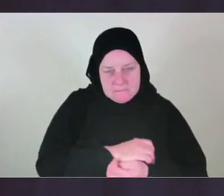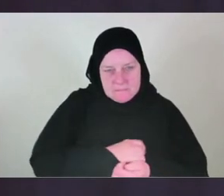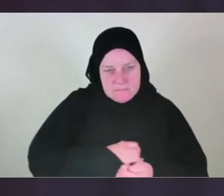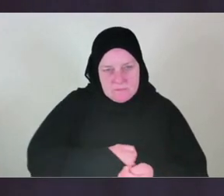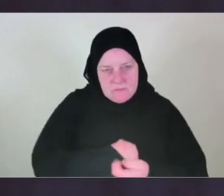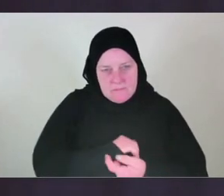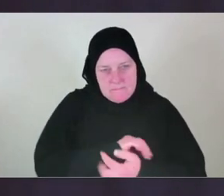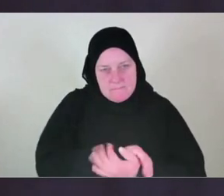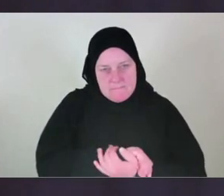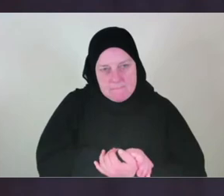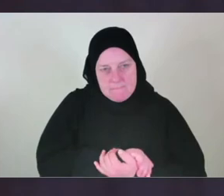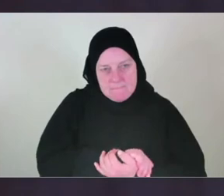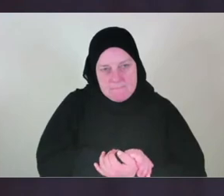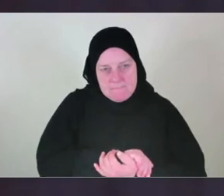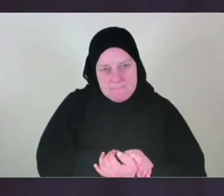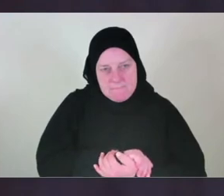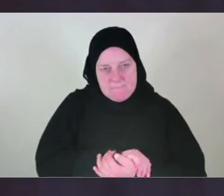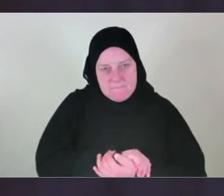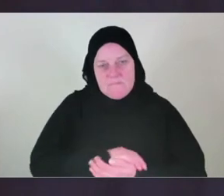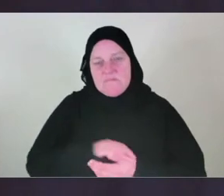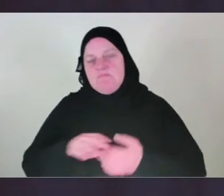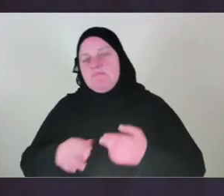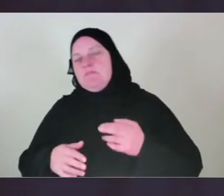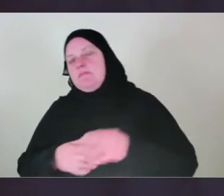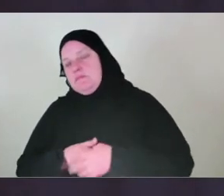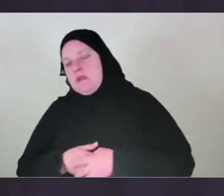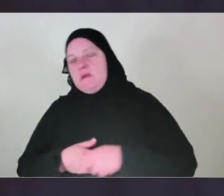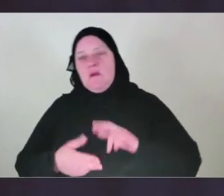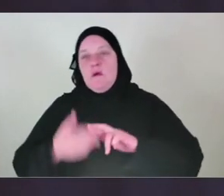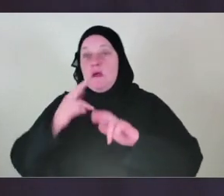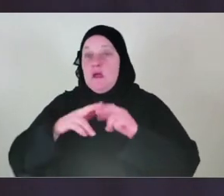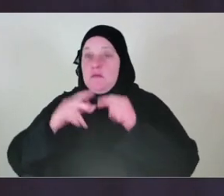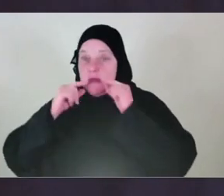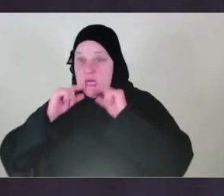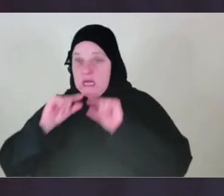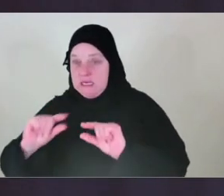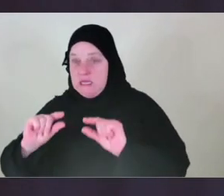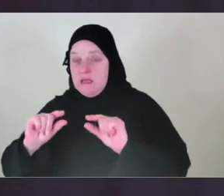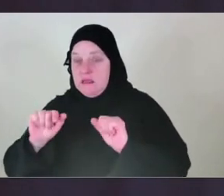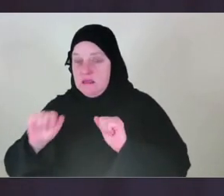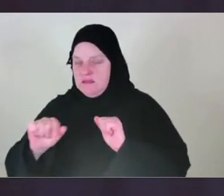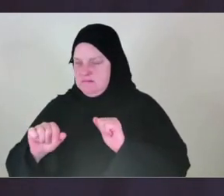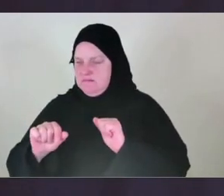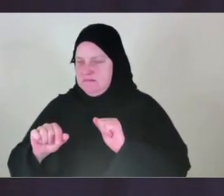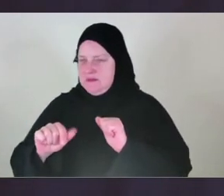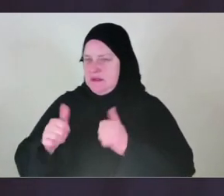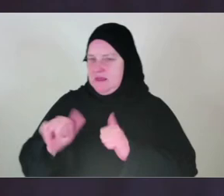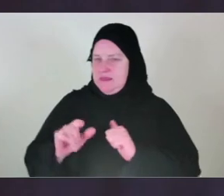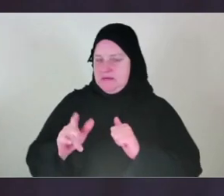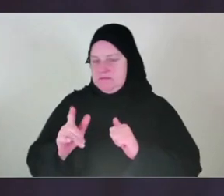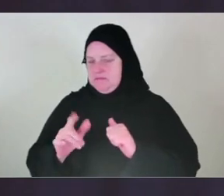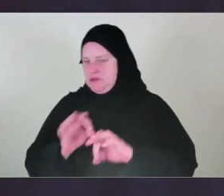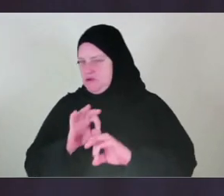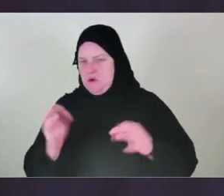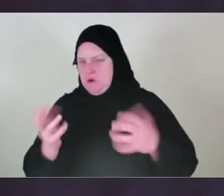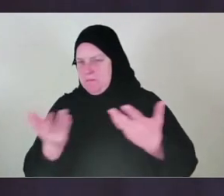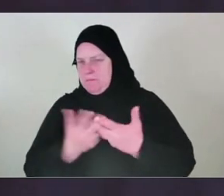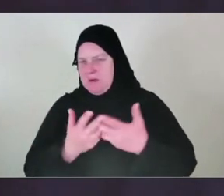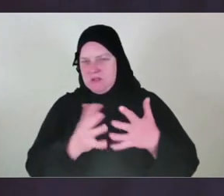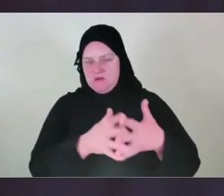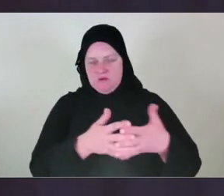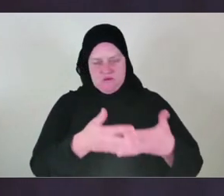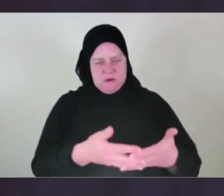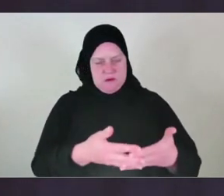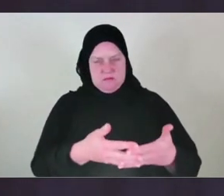agree with the book of God and the tradition of Rasulullah, then do not accept it. Then listen, see the method in which he